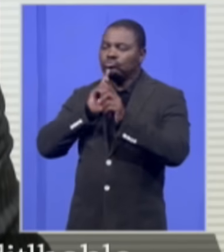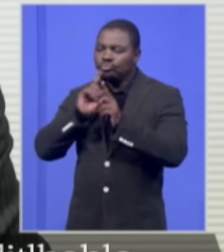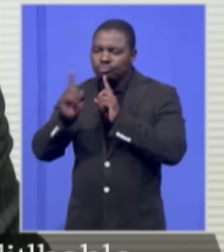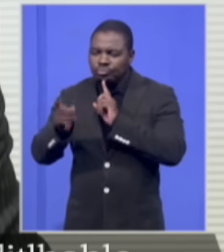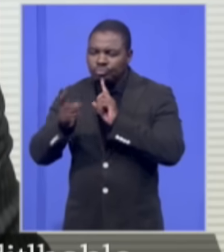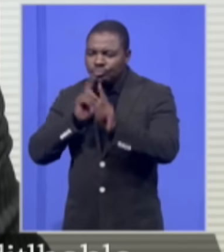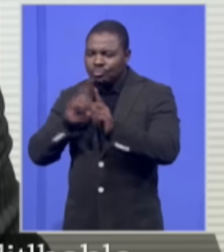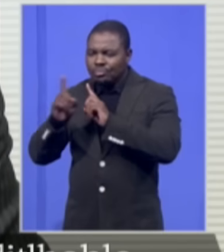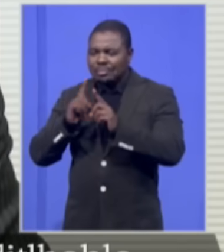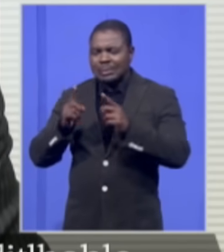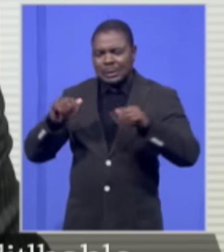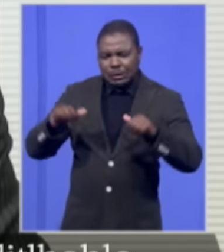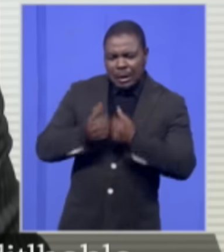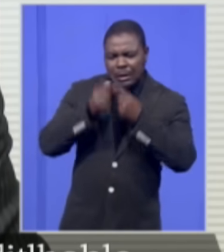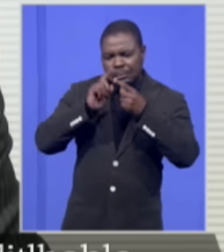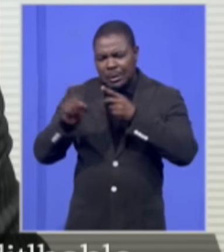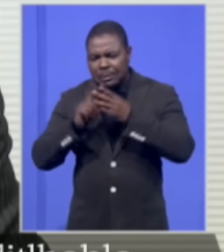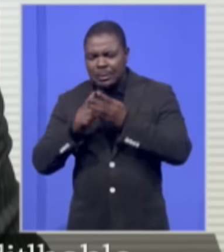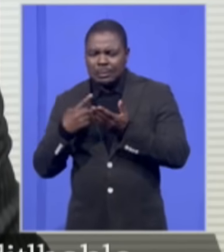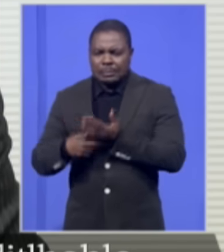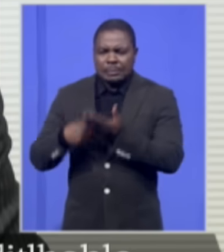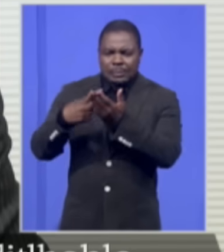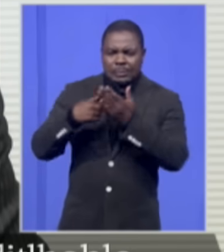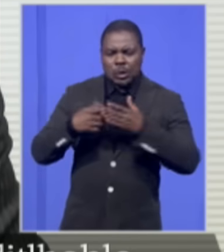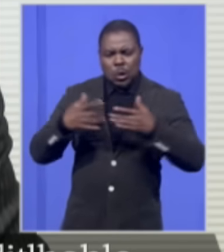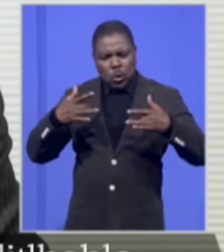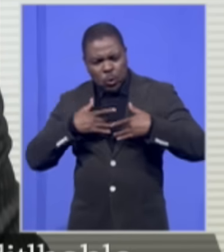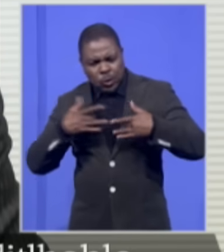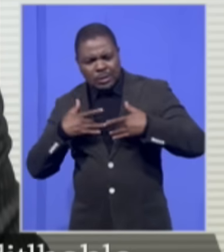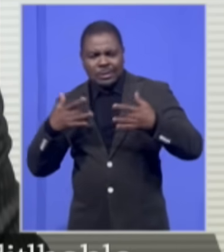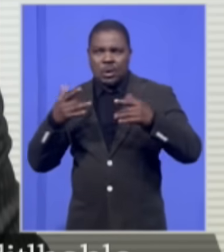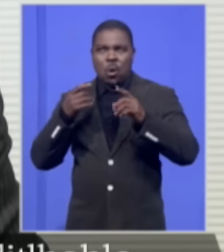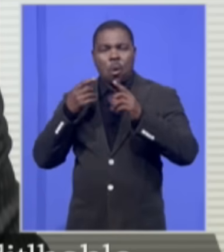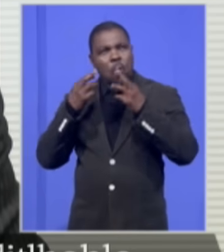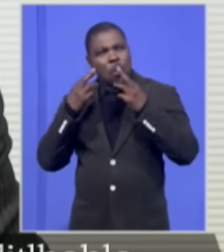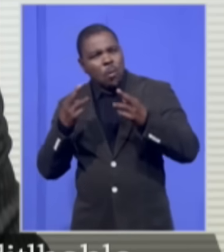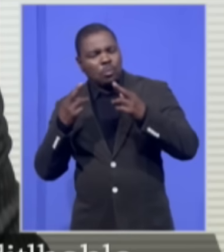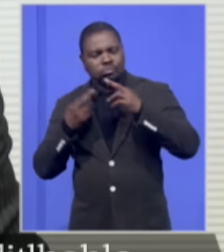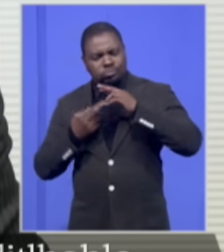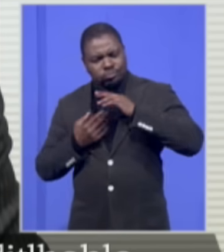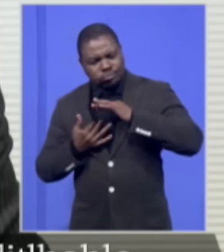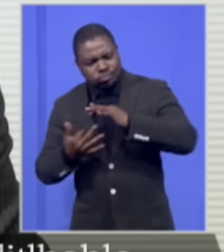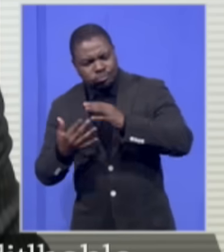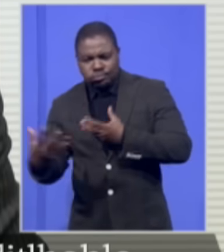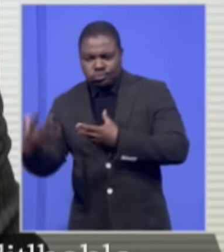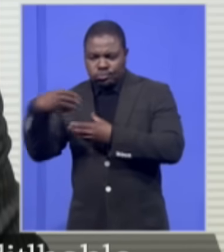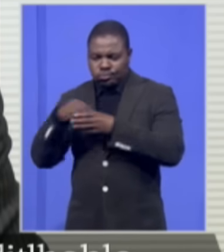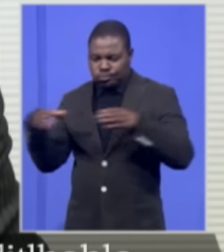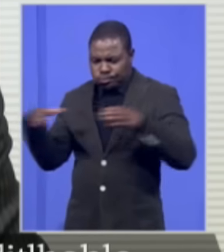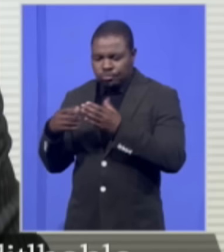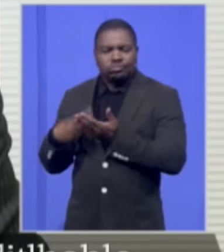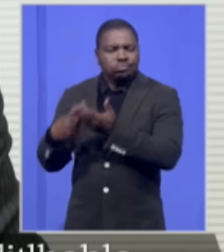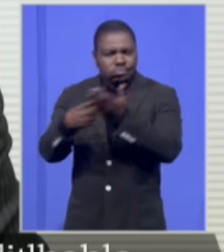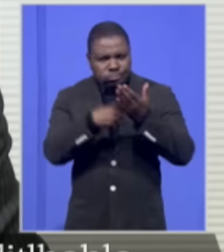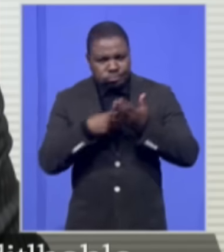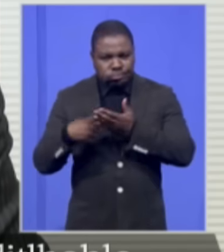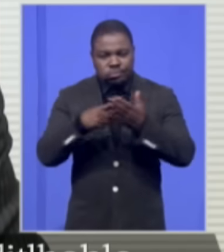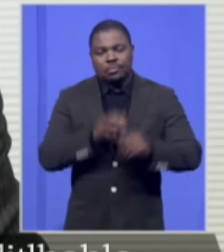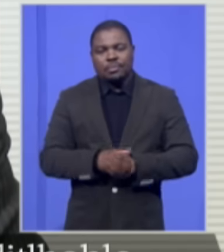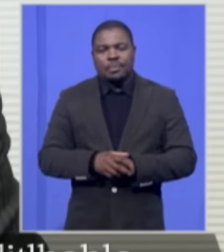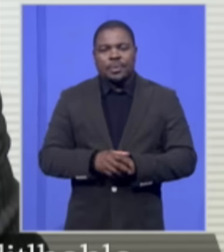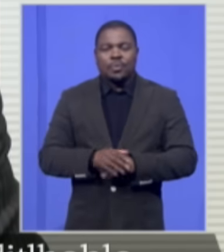our difficulties, our concerns, our hopes, and our aspirations as a people. For